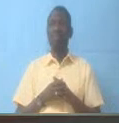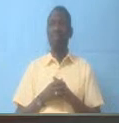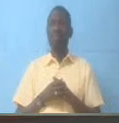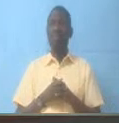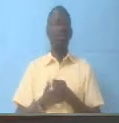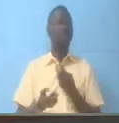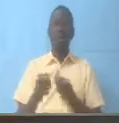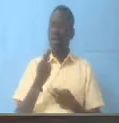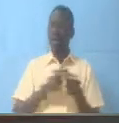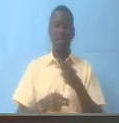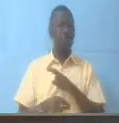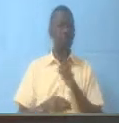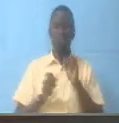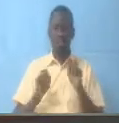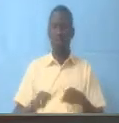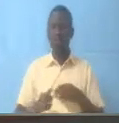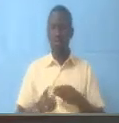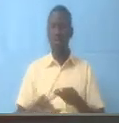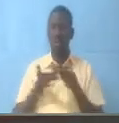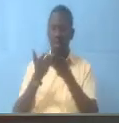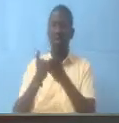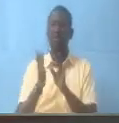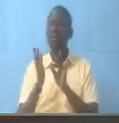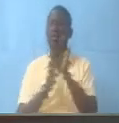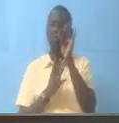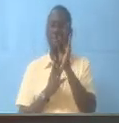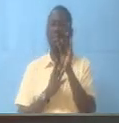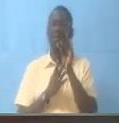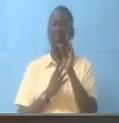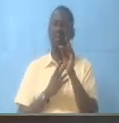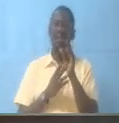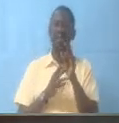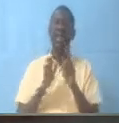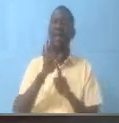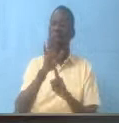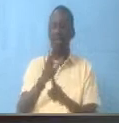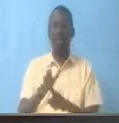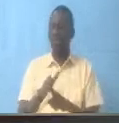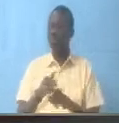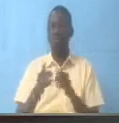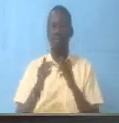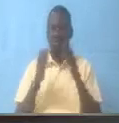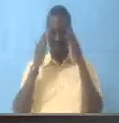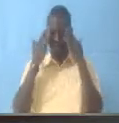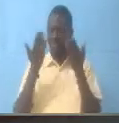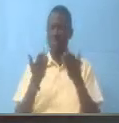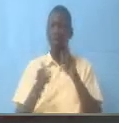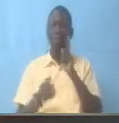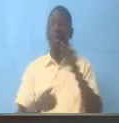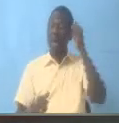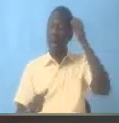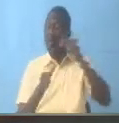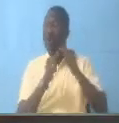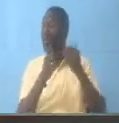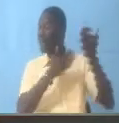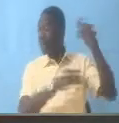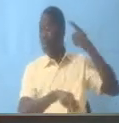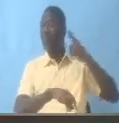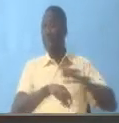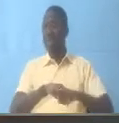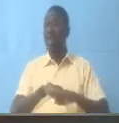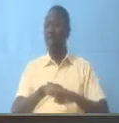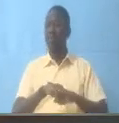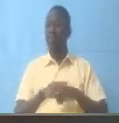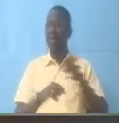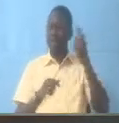Again, I cannot give you a specific detail at all. ba léegi rek loolu mënuma koo beral loxo rek. I remember there was a time,